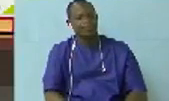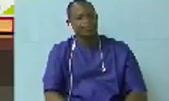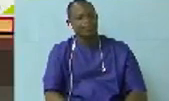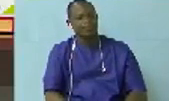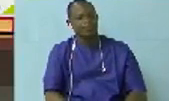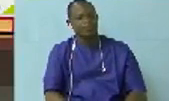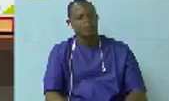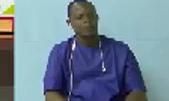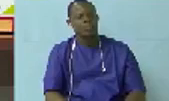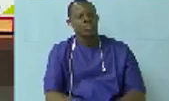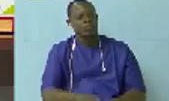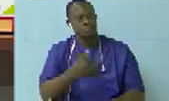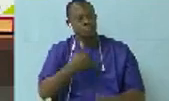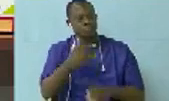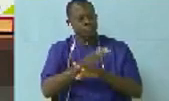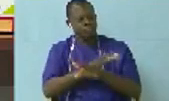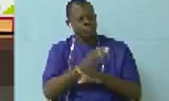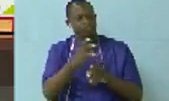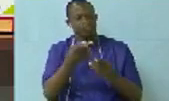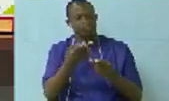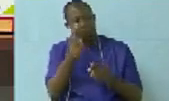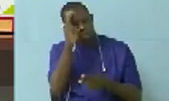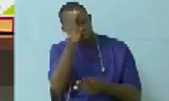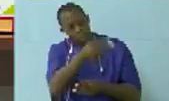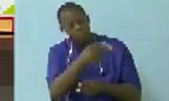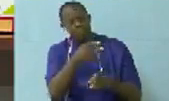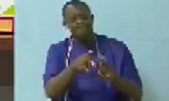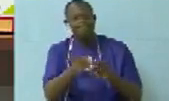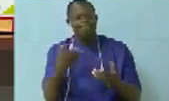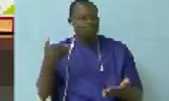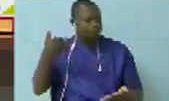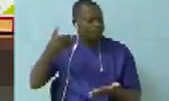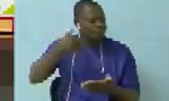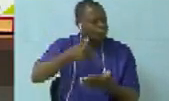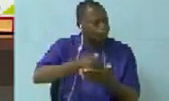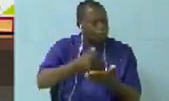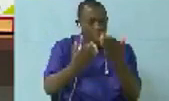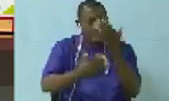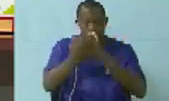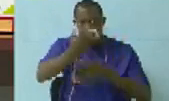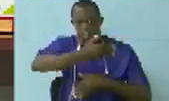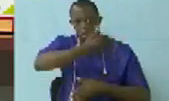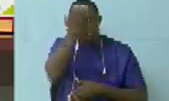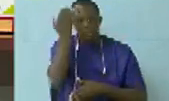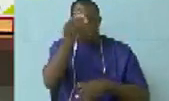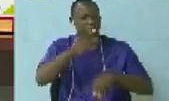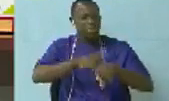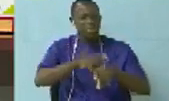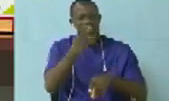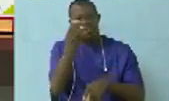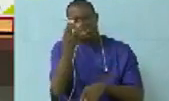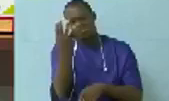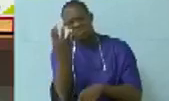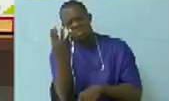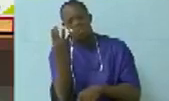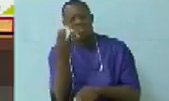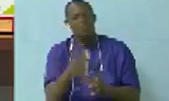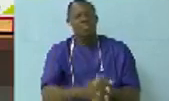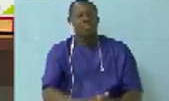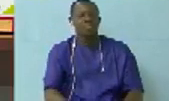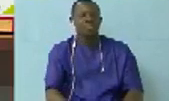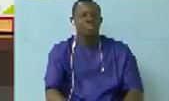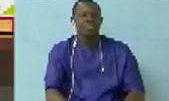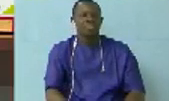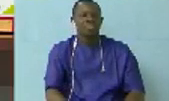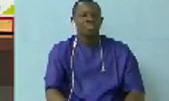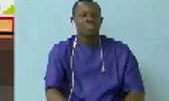you know, I was at home until the early morning of 3-4. Mbadya kambaya kata hanfo